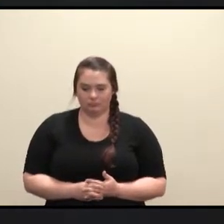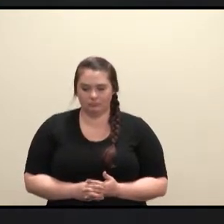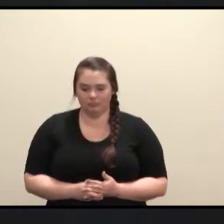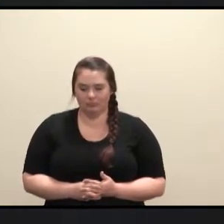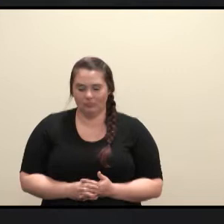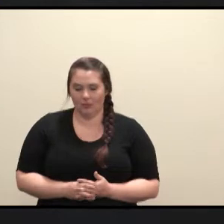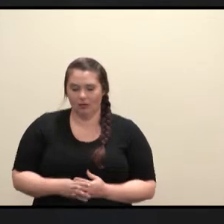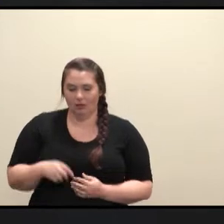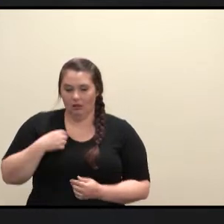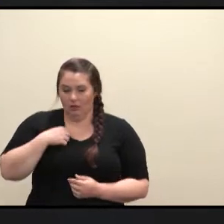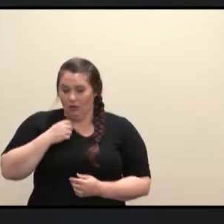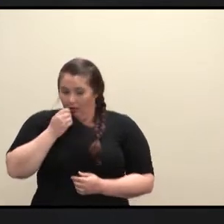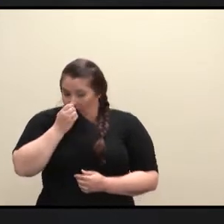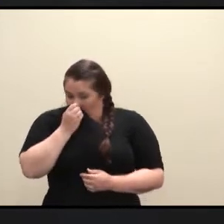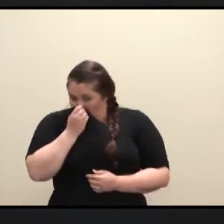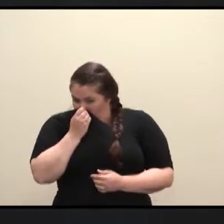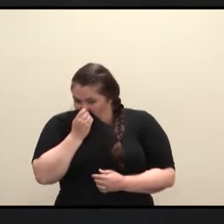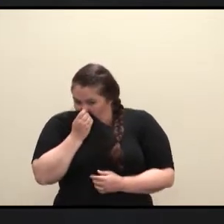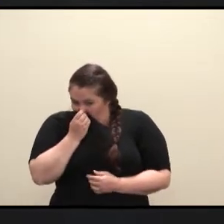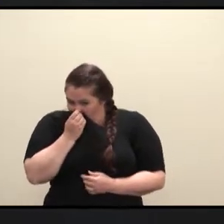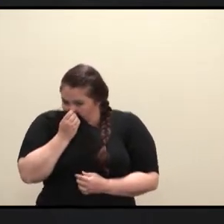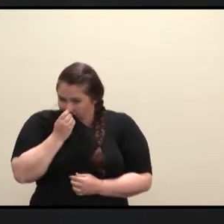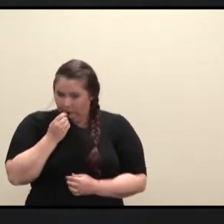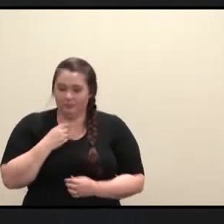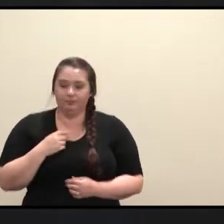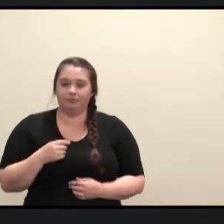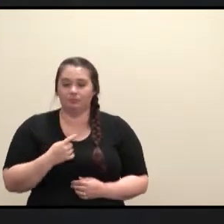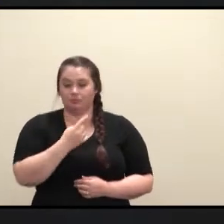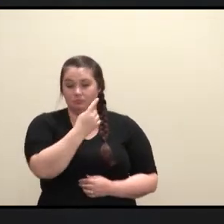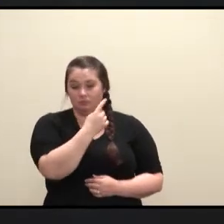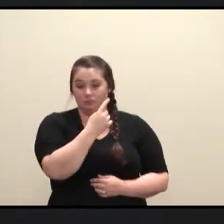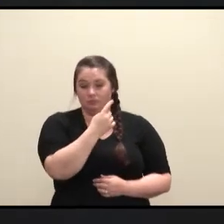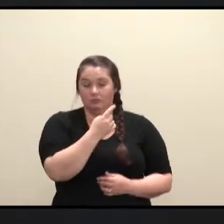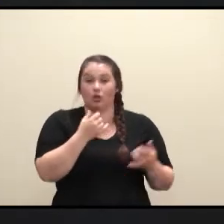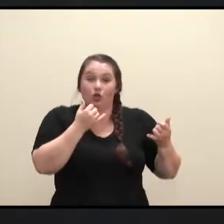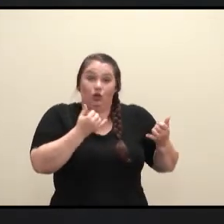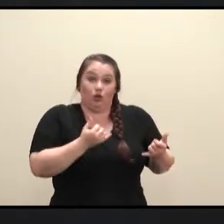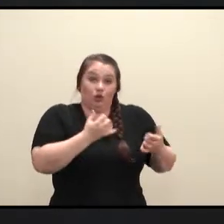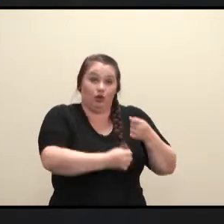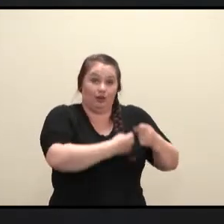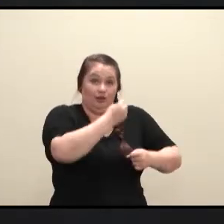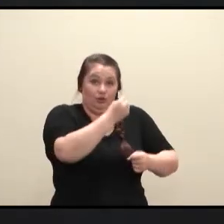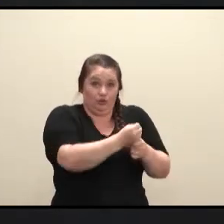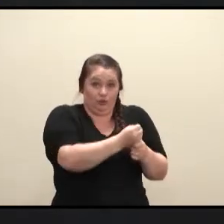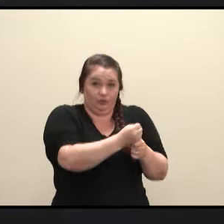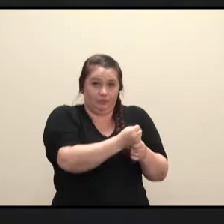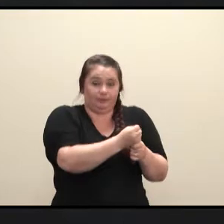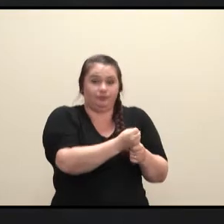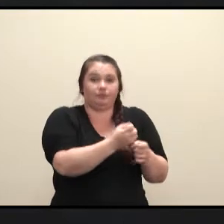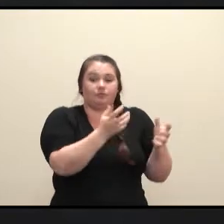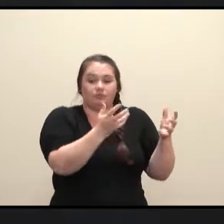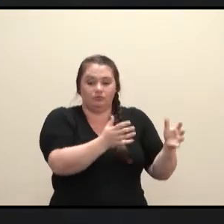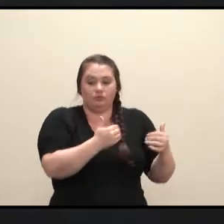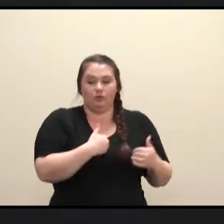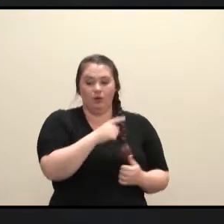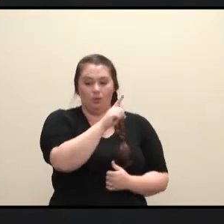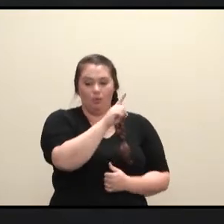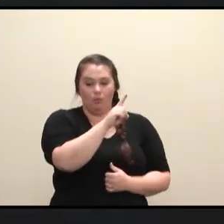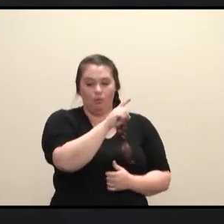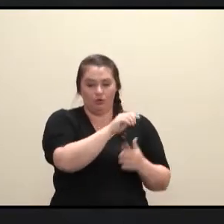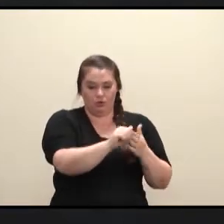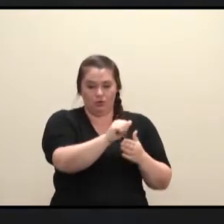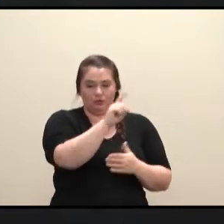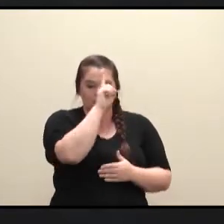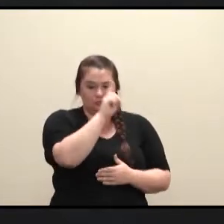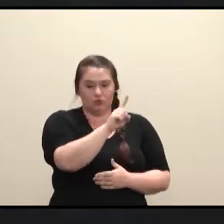So this is a year-to-year comparison of those tax rates. So for the current year, our M&O rate was $2.44.